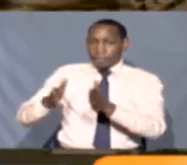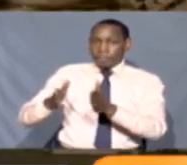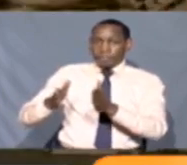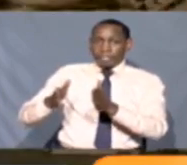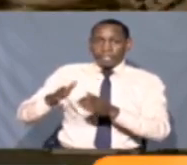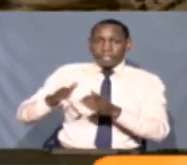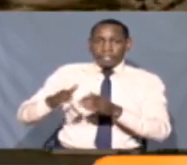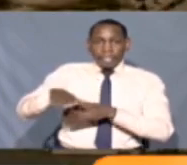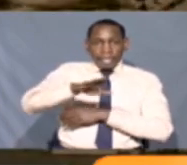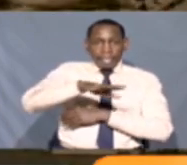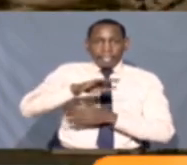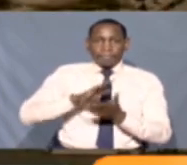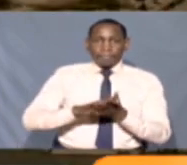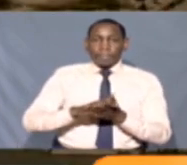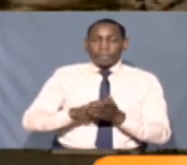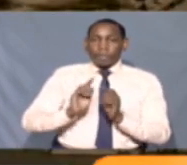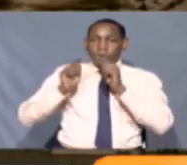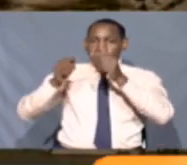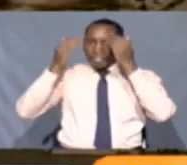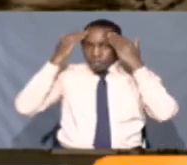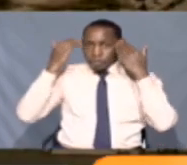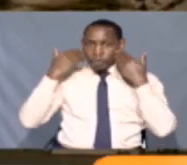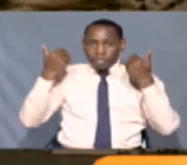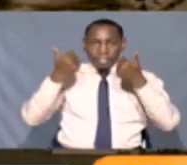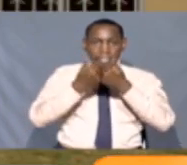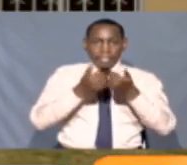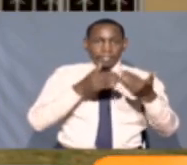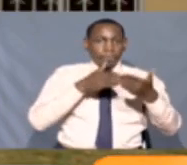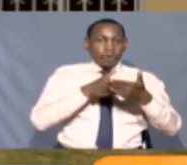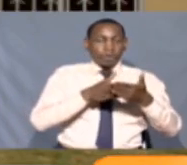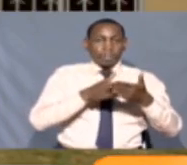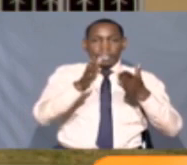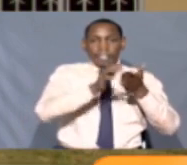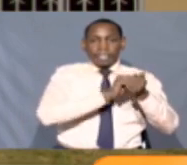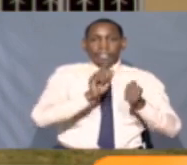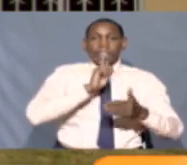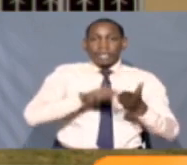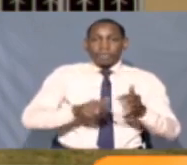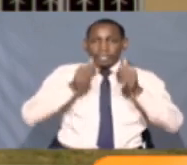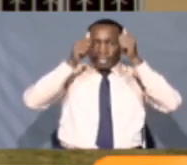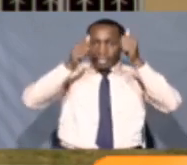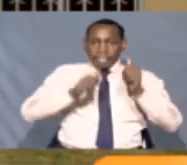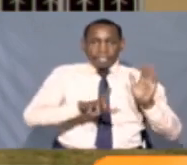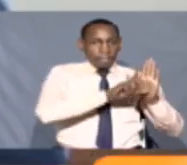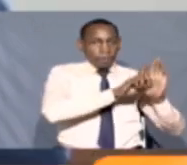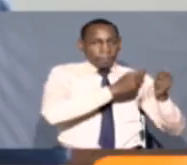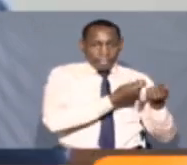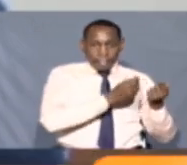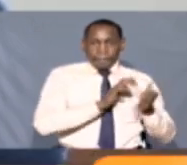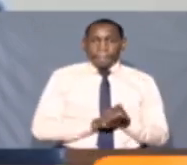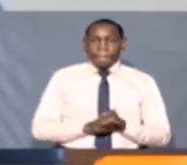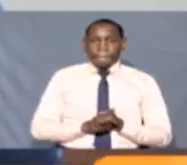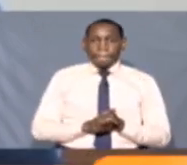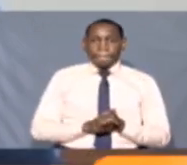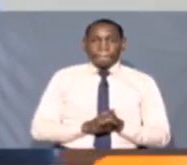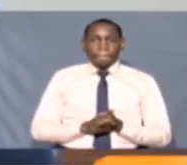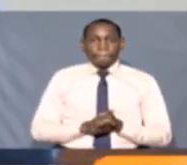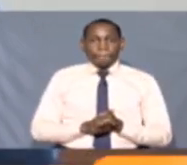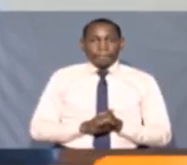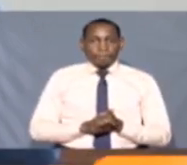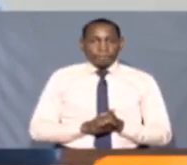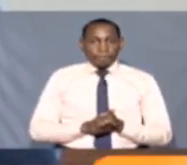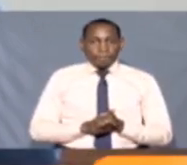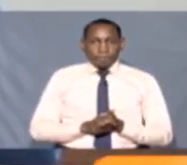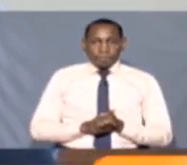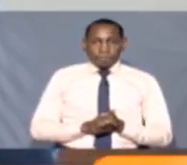developers of the estate, sought the court's intervention to stop the demolition on grounds that the notice was irregular and illegal. The basis of which any action can